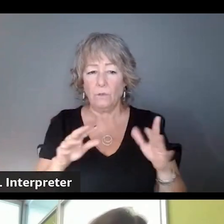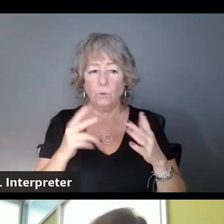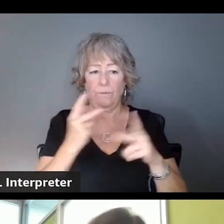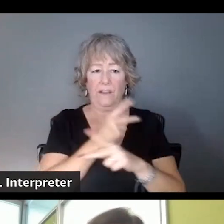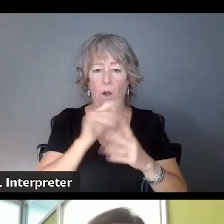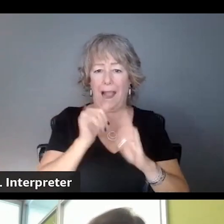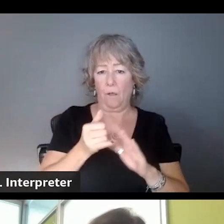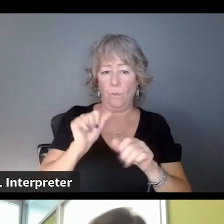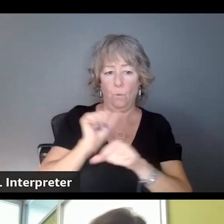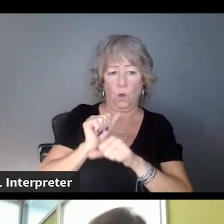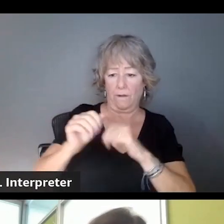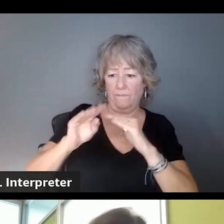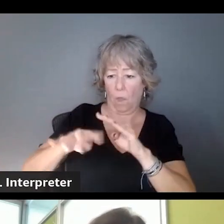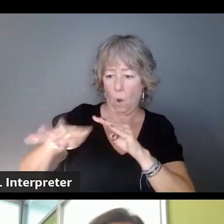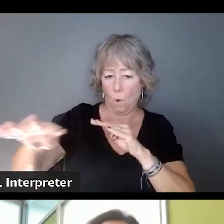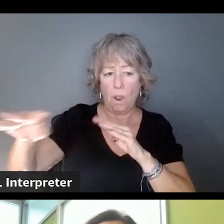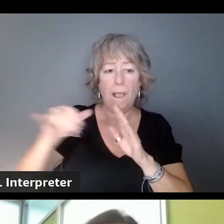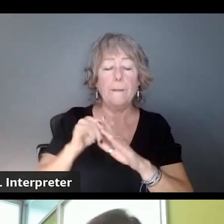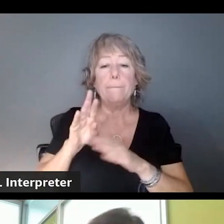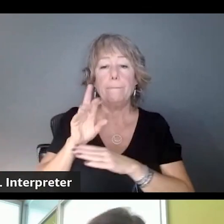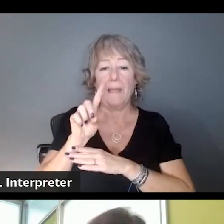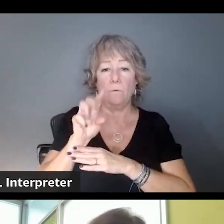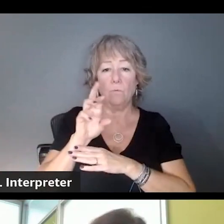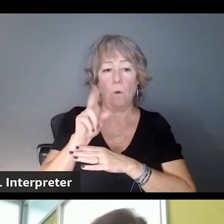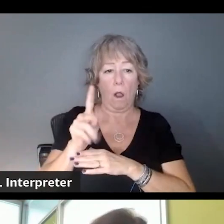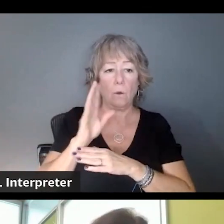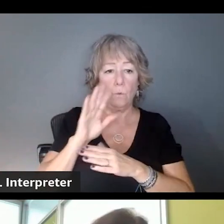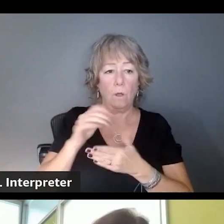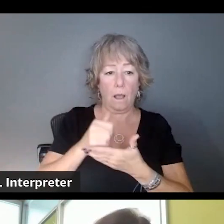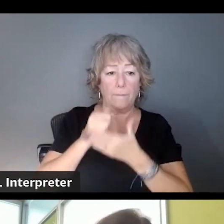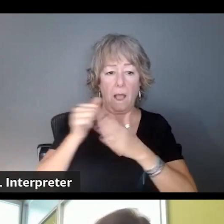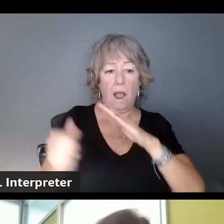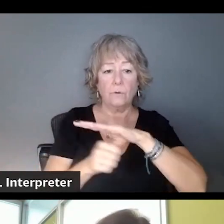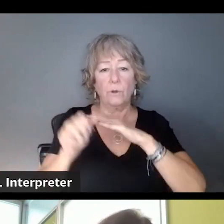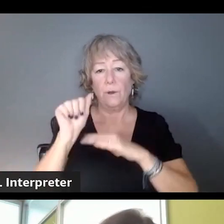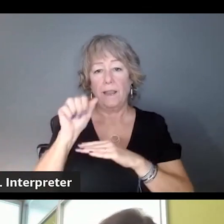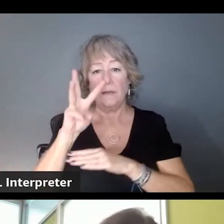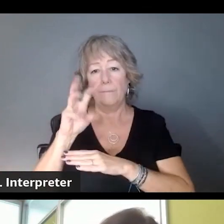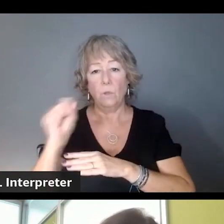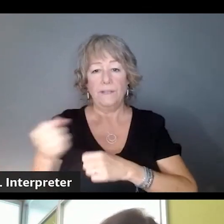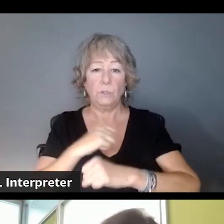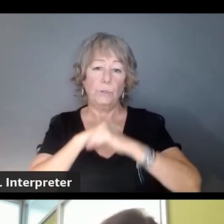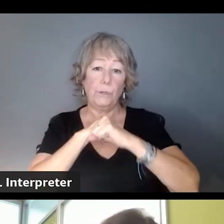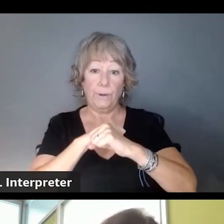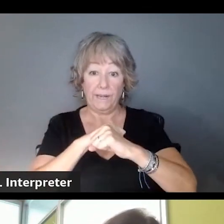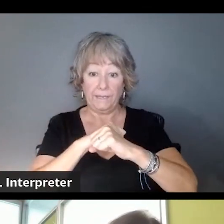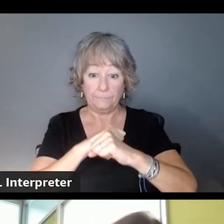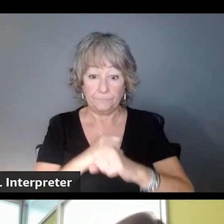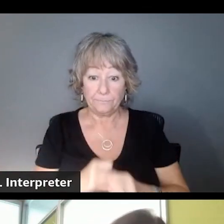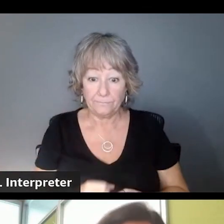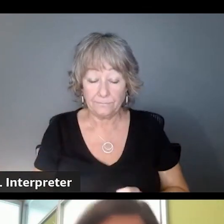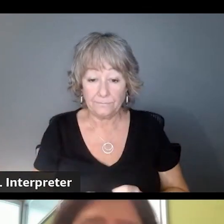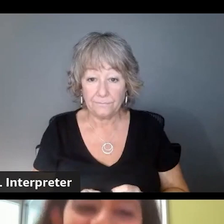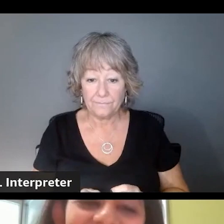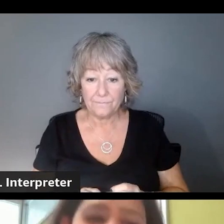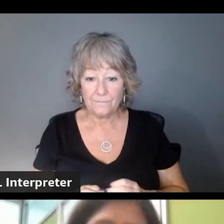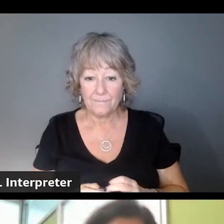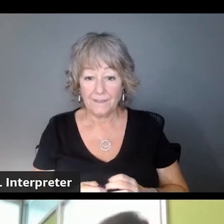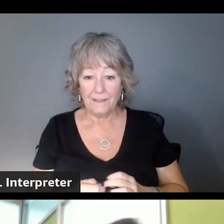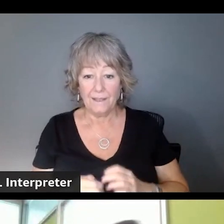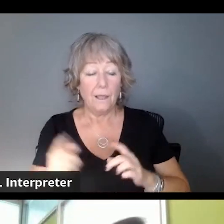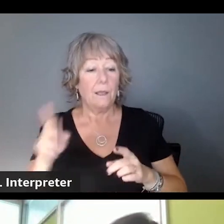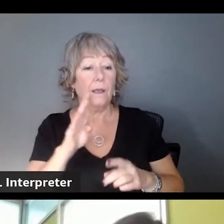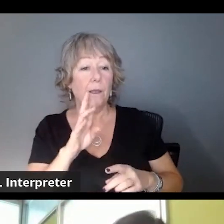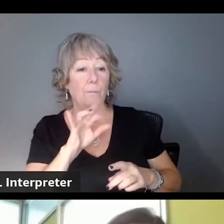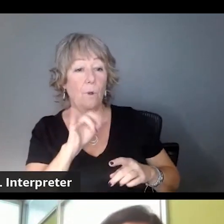as well. And Bedrock provides you those tooling all under your AWS security. So I think go ahead. I think what's going